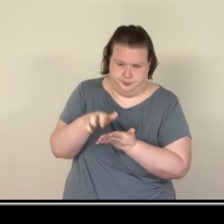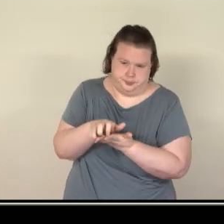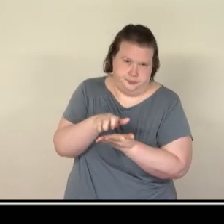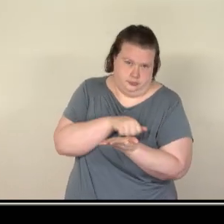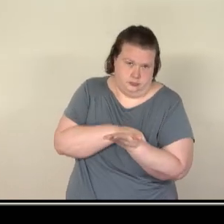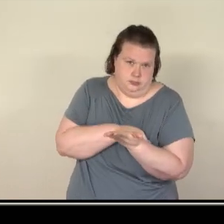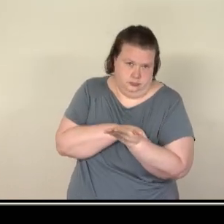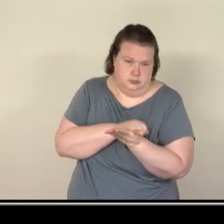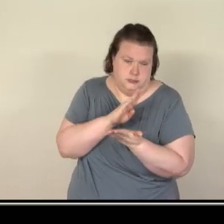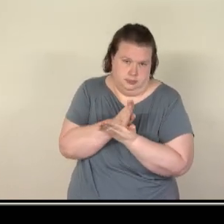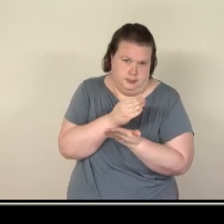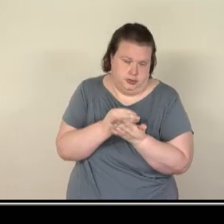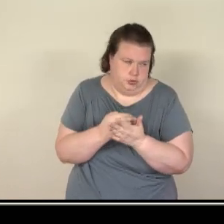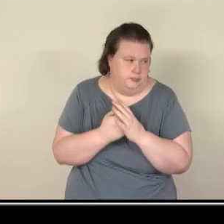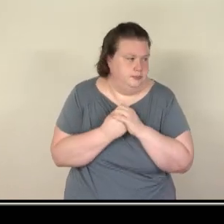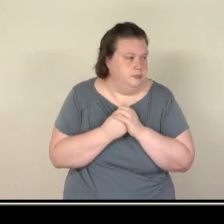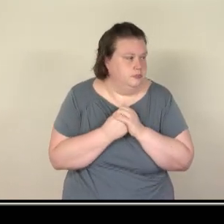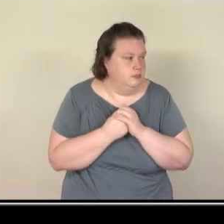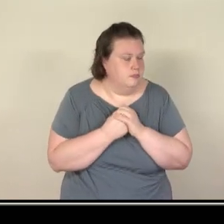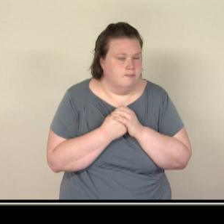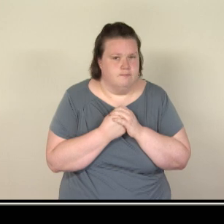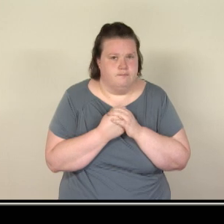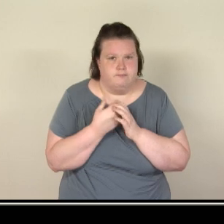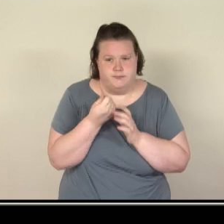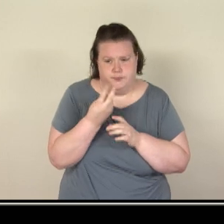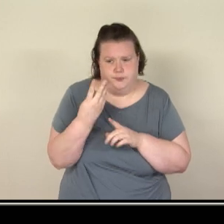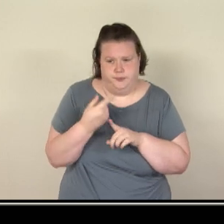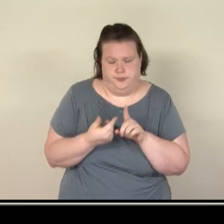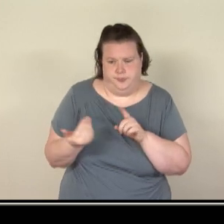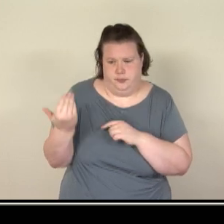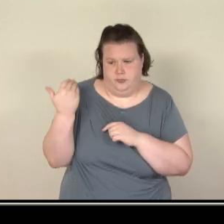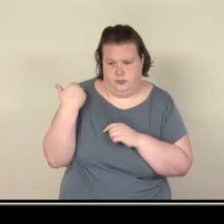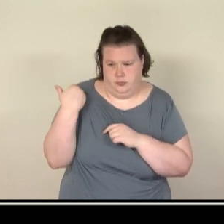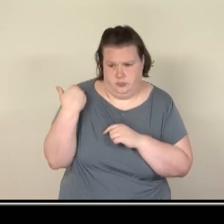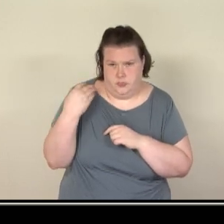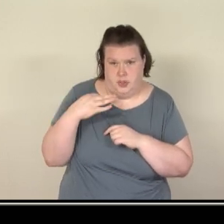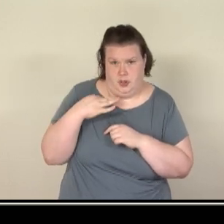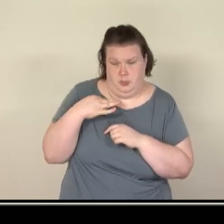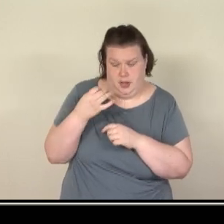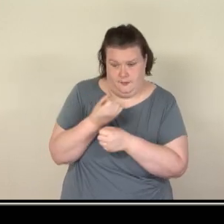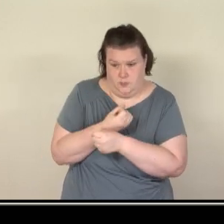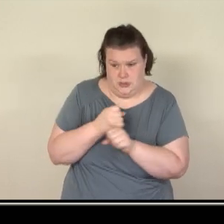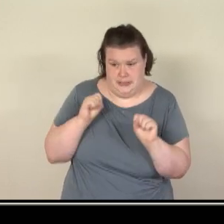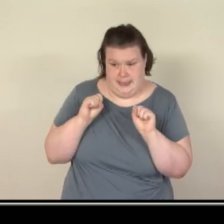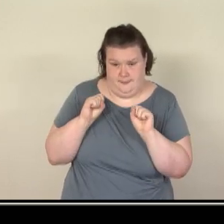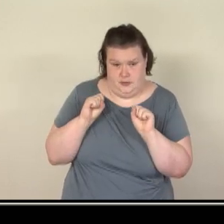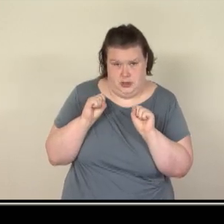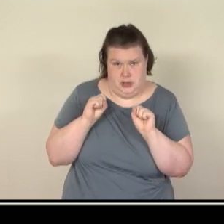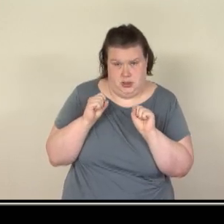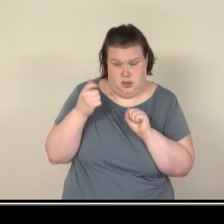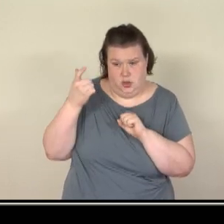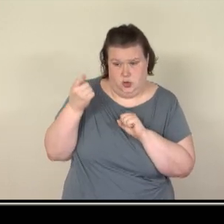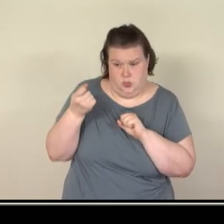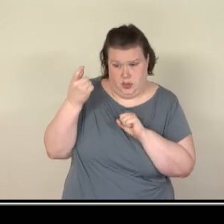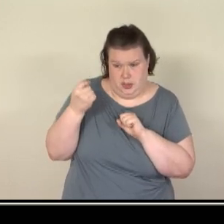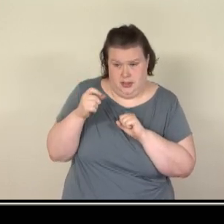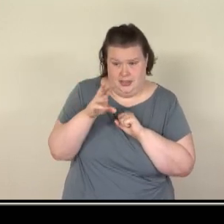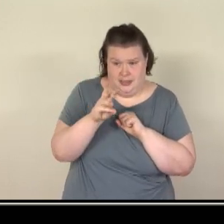back out. And then if you'll recall, a few months ago, we had applied for the safety grant, and